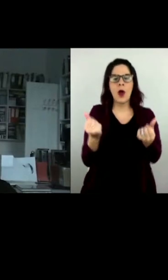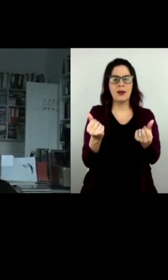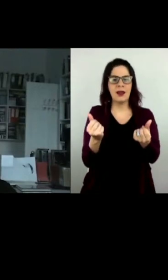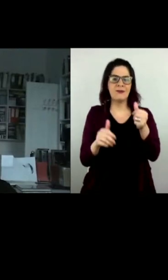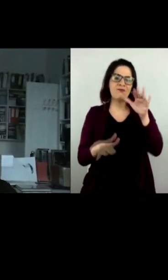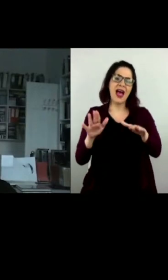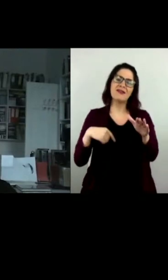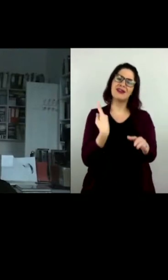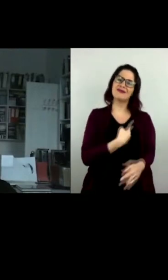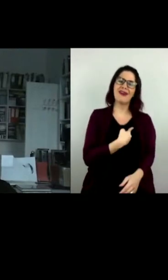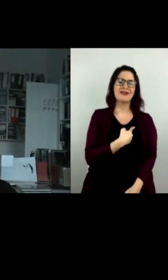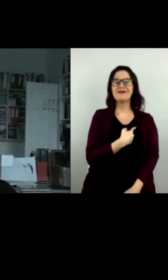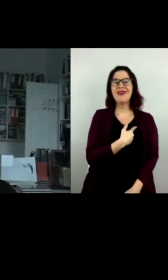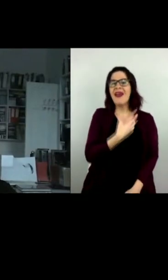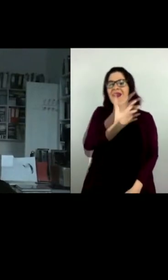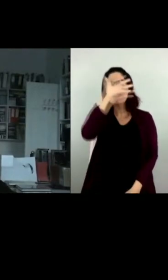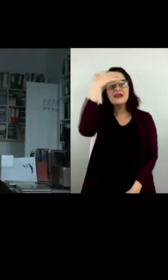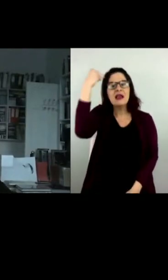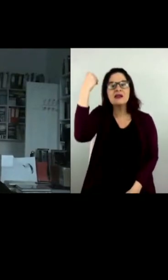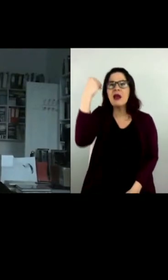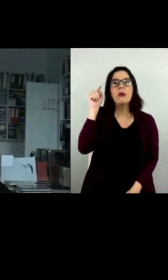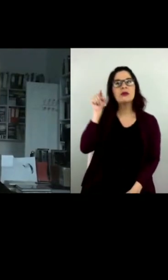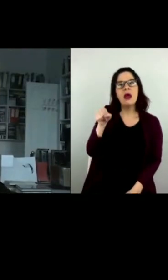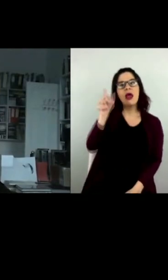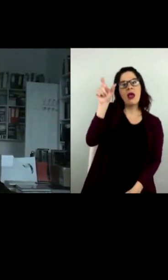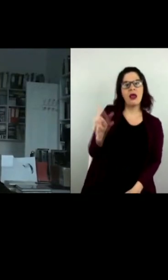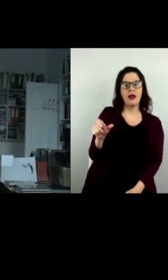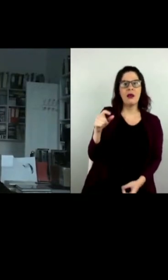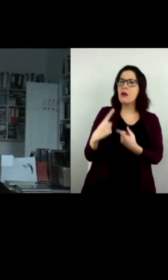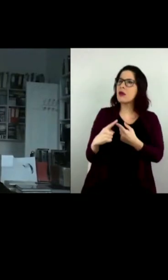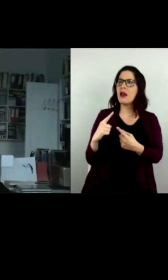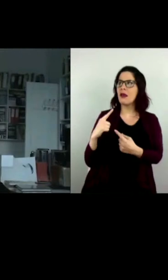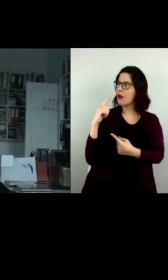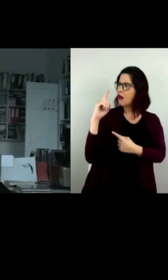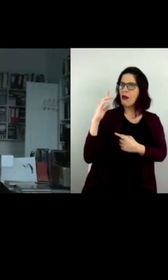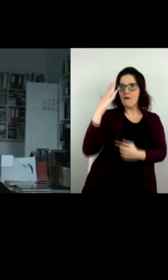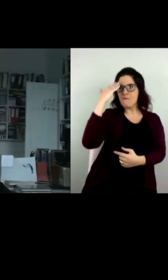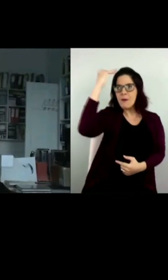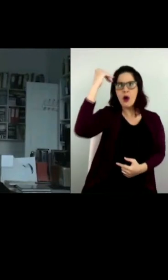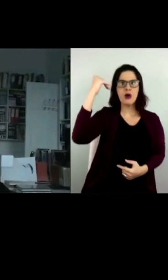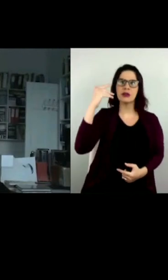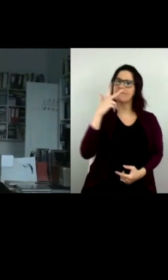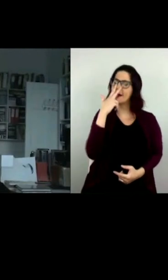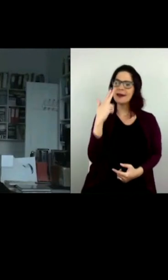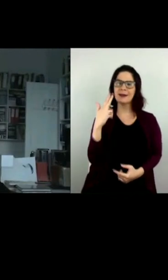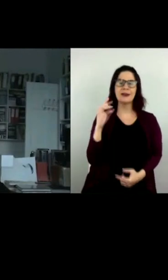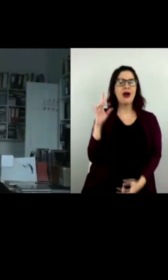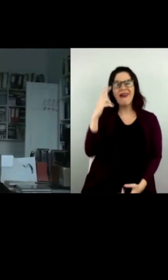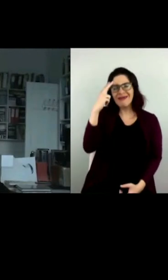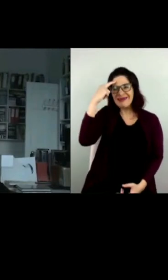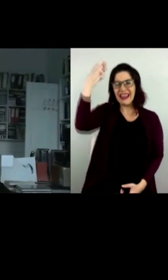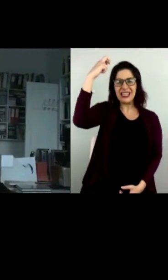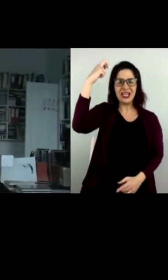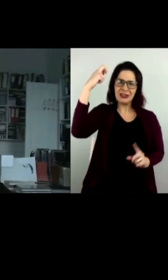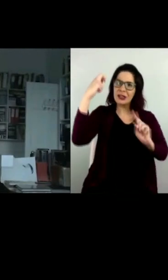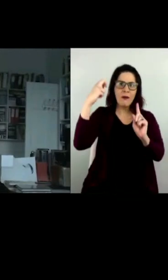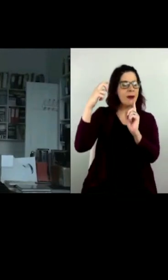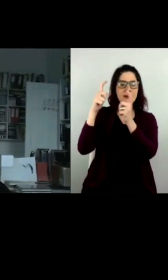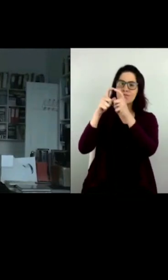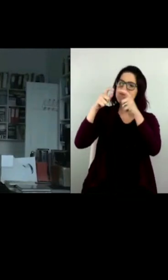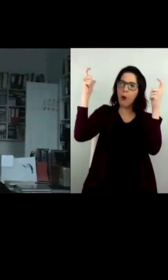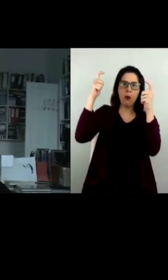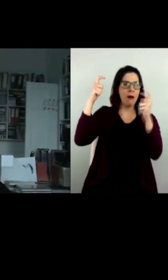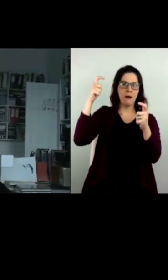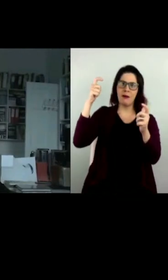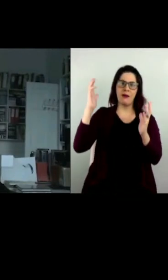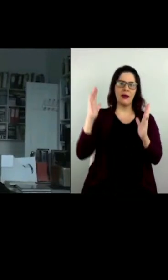talking about Welles, because he was such a huge guy, larger than life man. And how subtle was his eye?